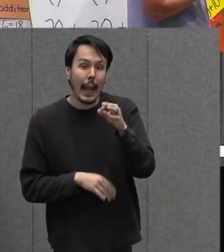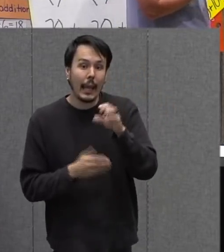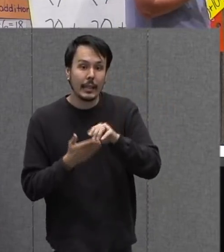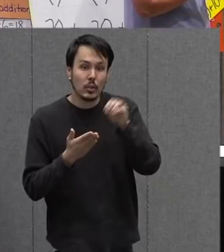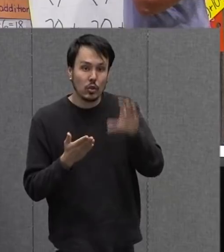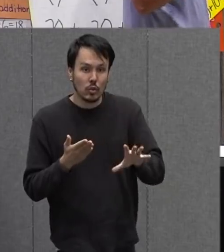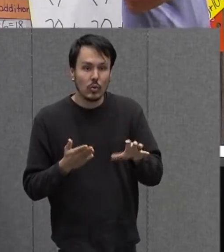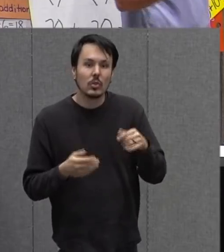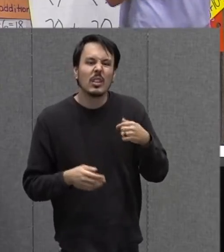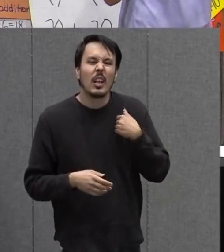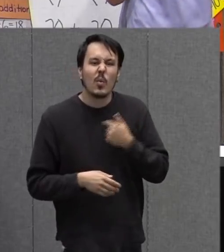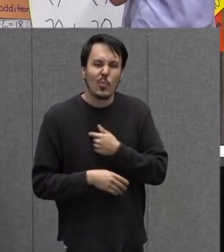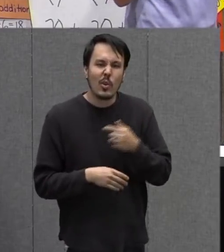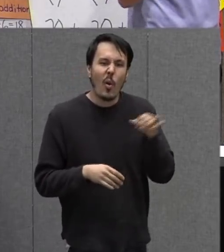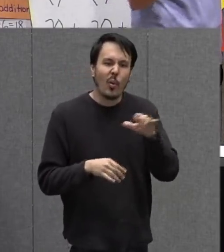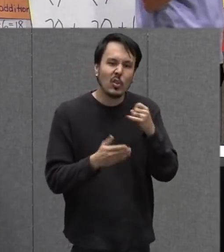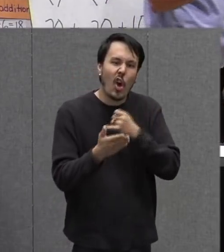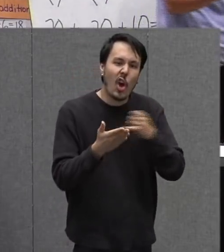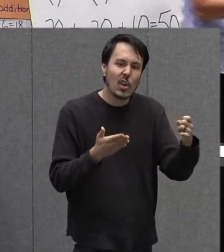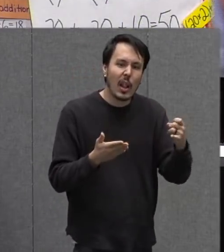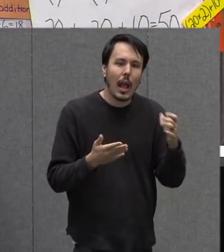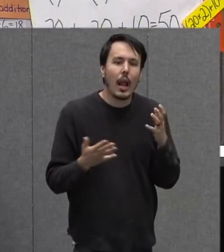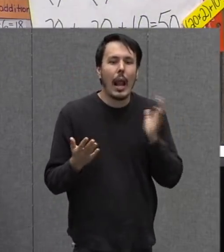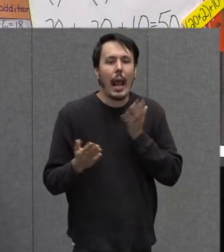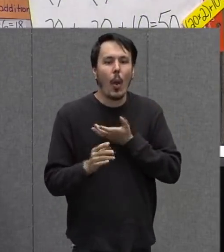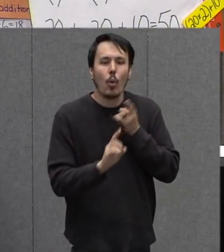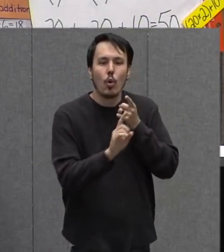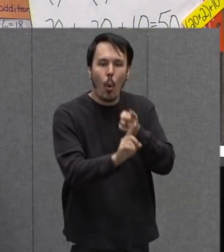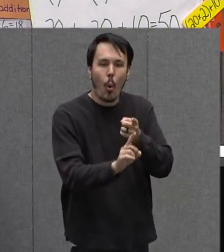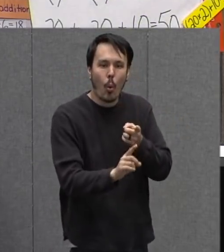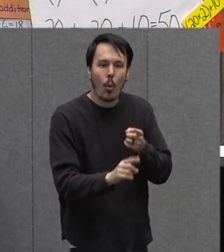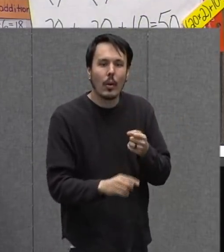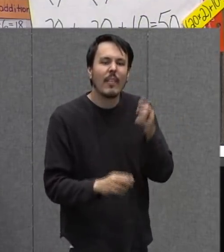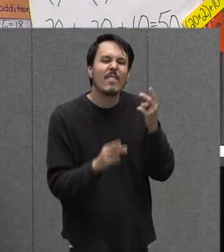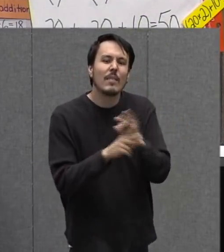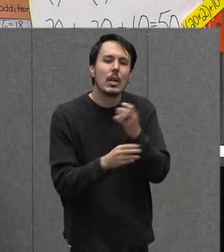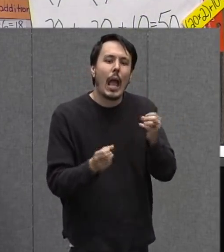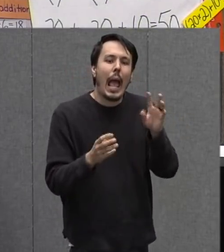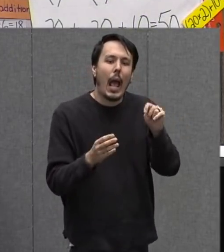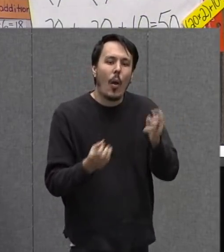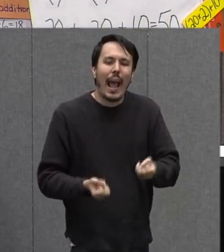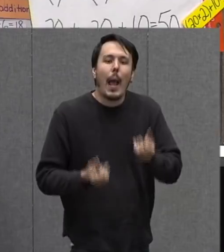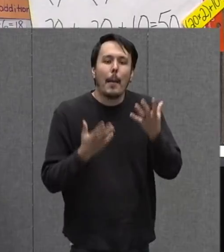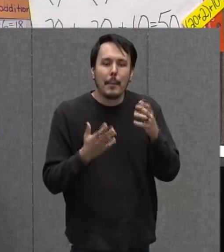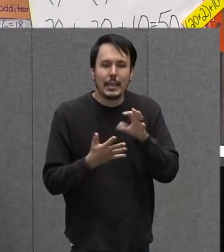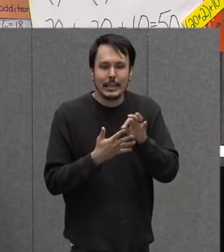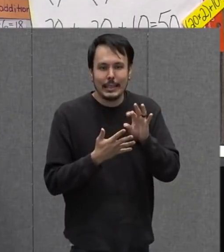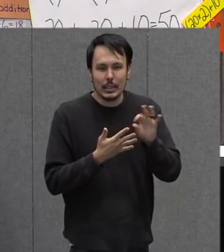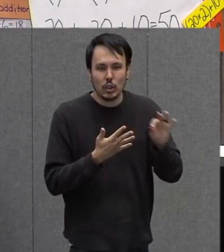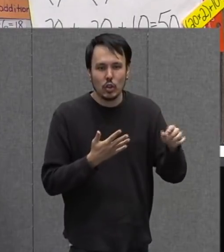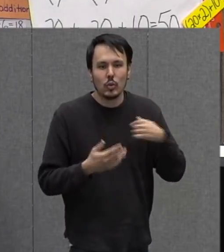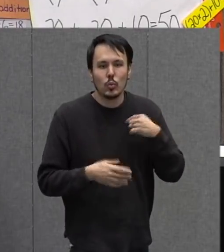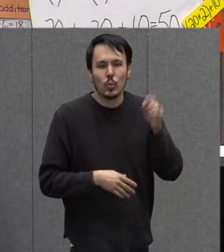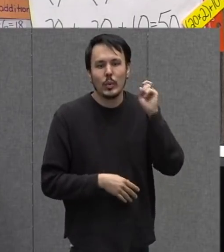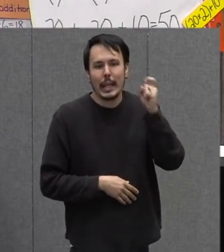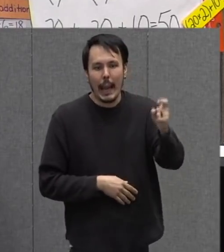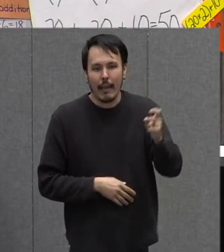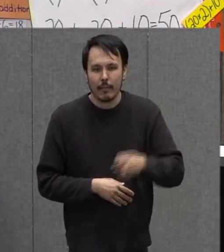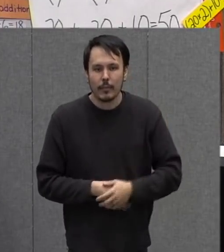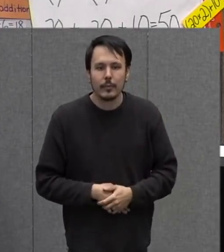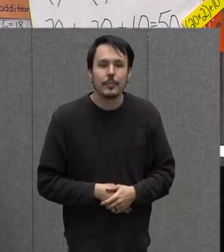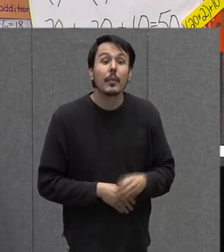we said, how many stickers? So let's just figure that out. In our problem, this is where we